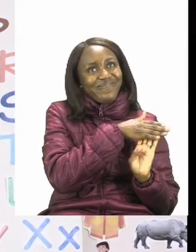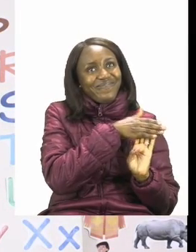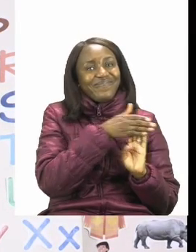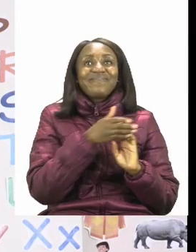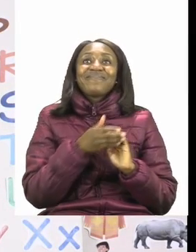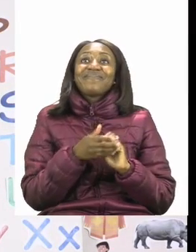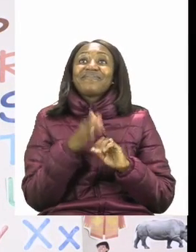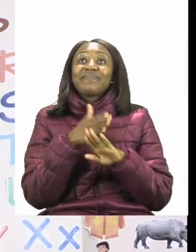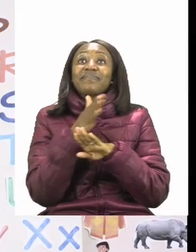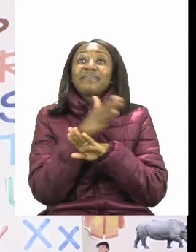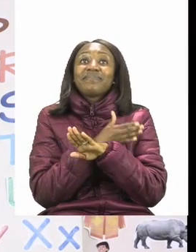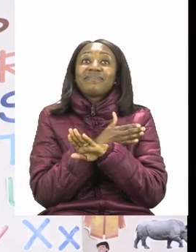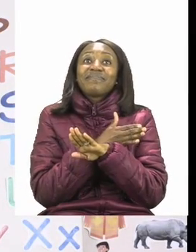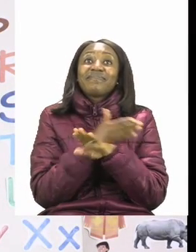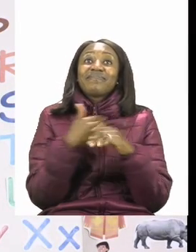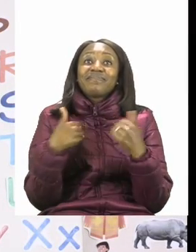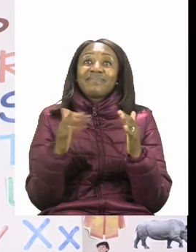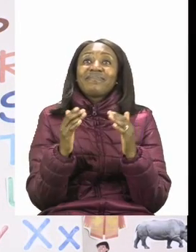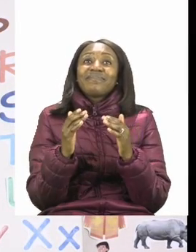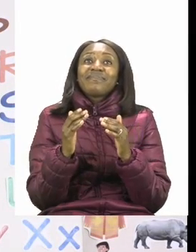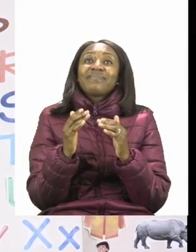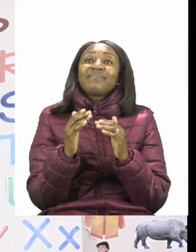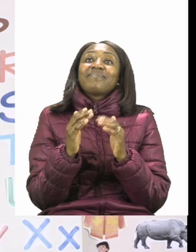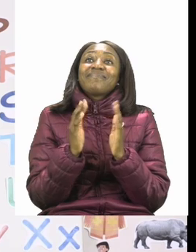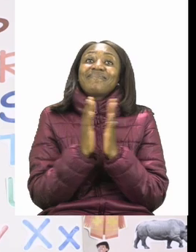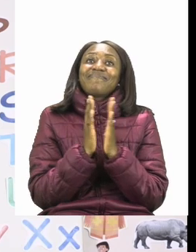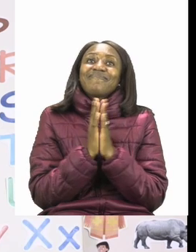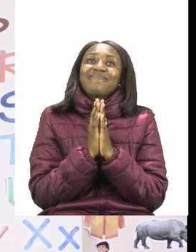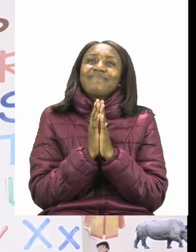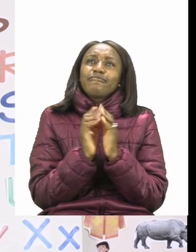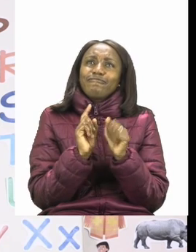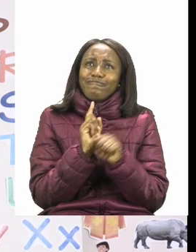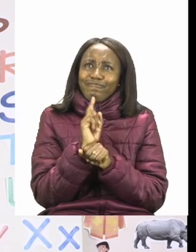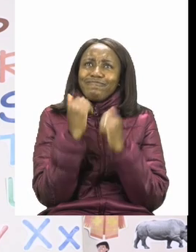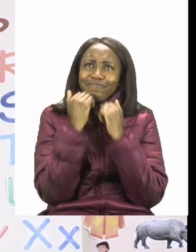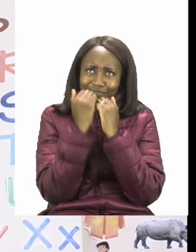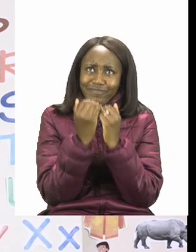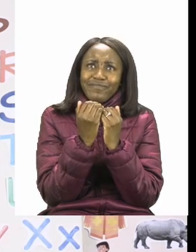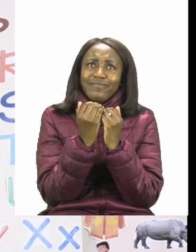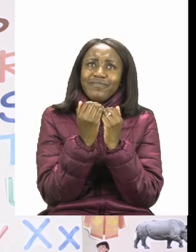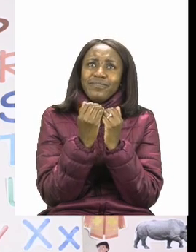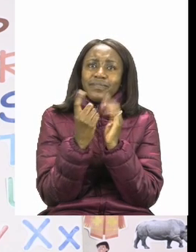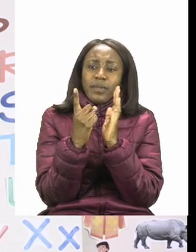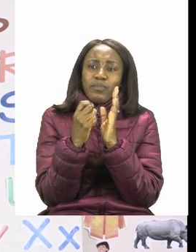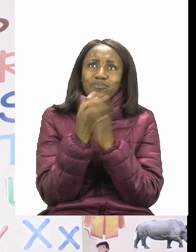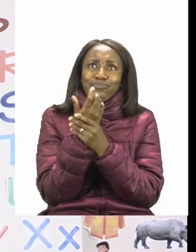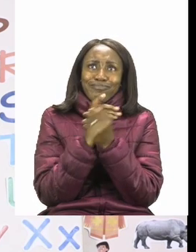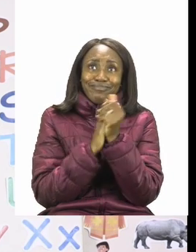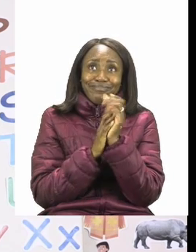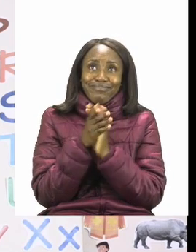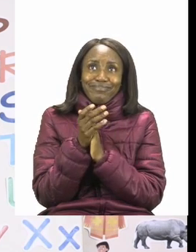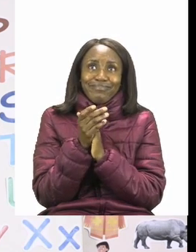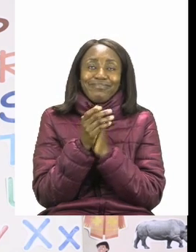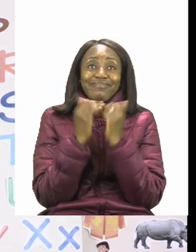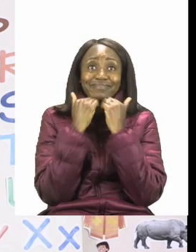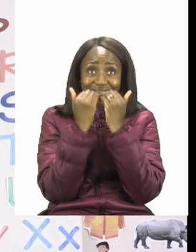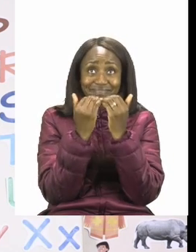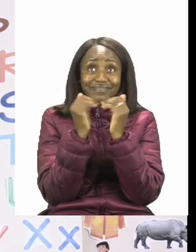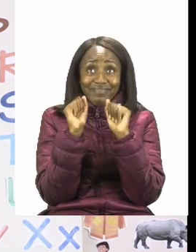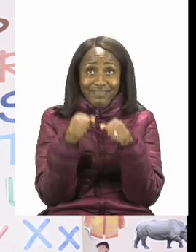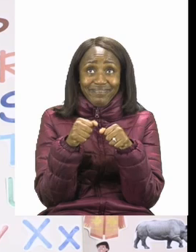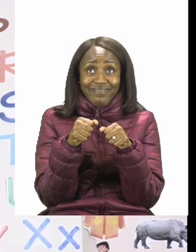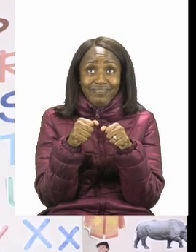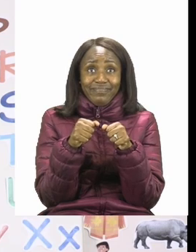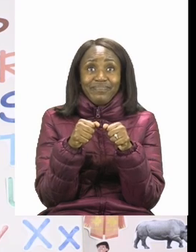And before we get into any lessons, great twos, we know that we need to sanitize. So let's take our